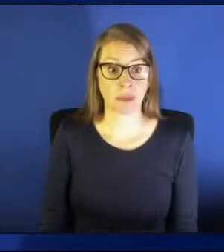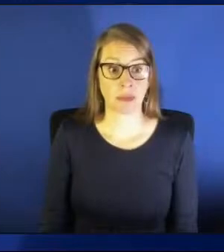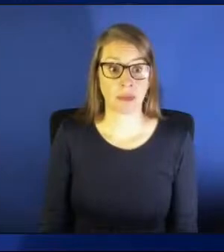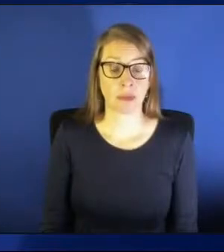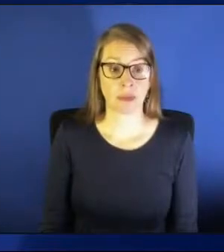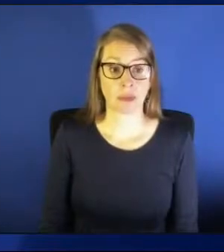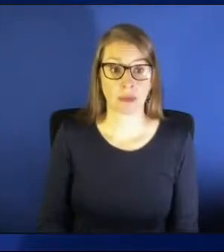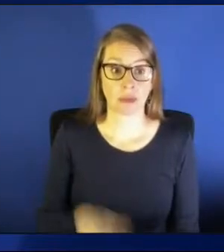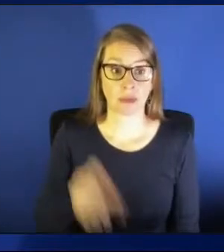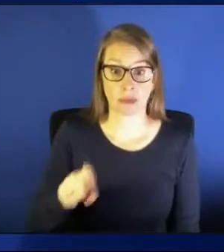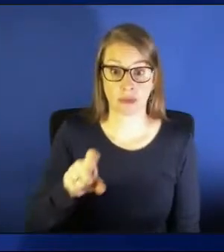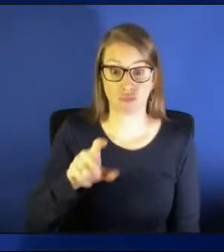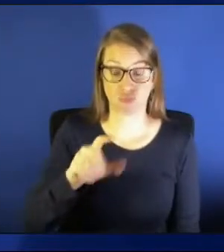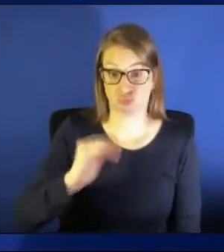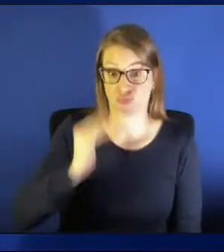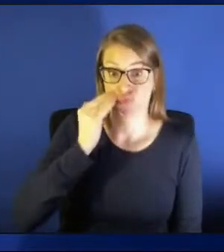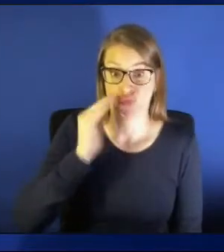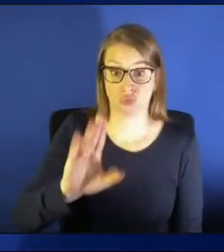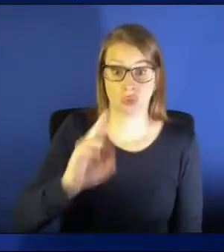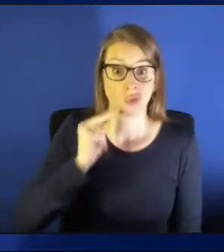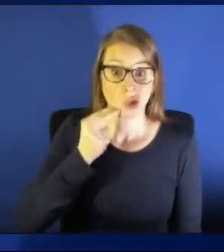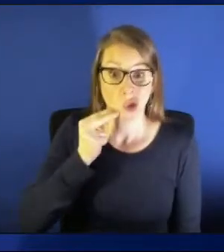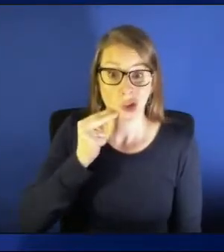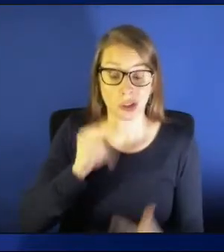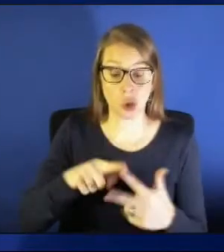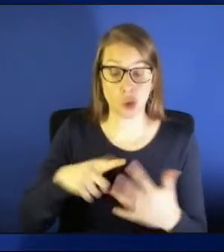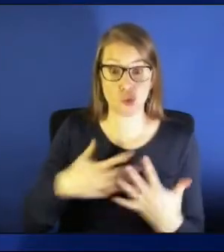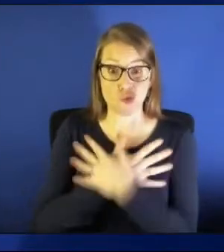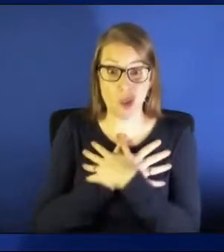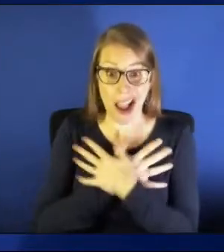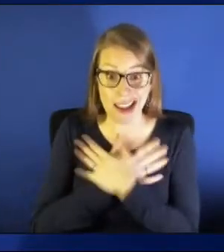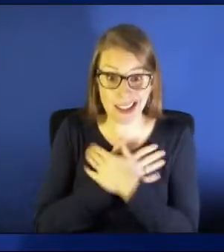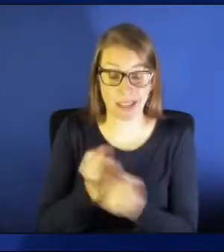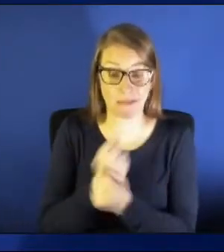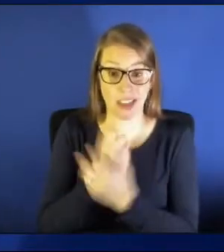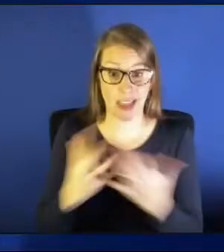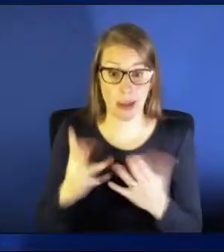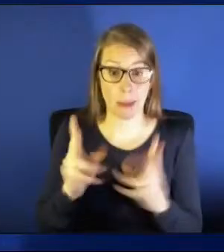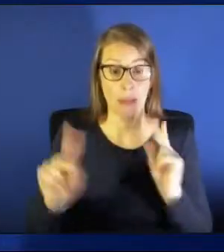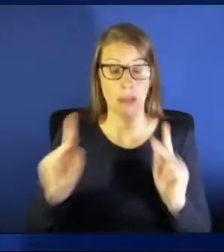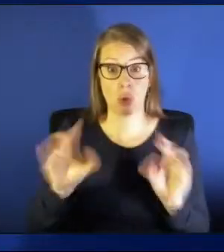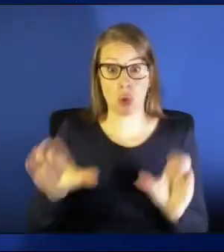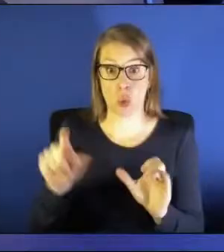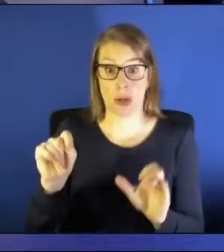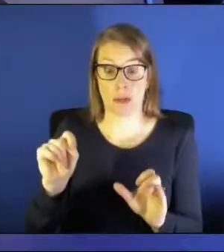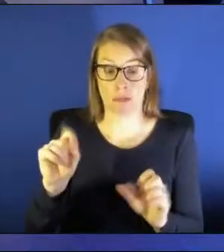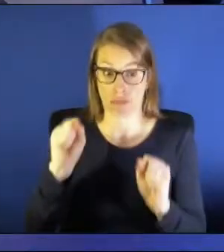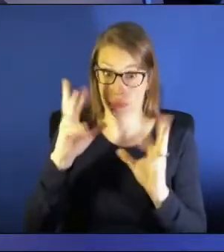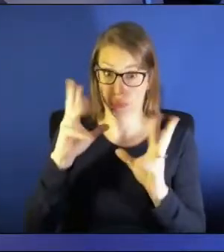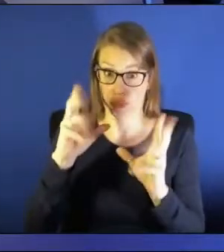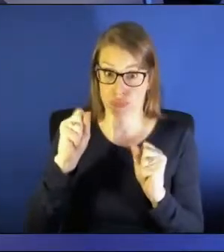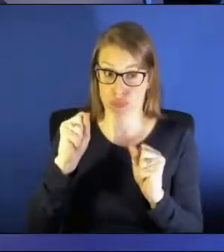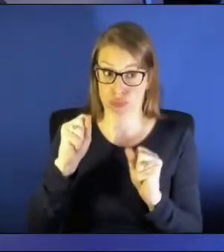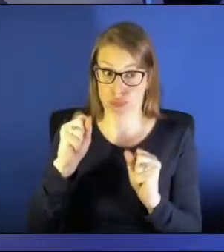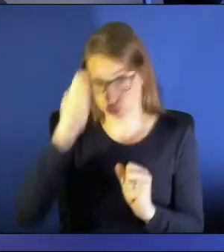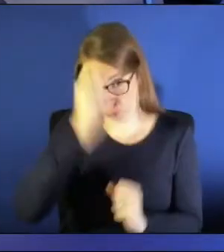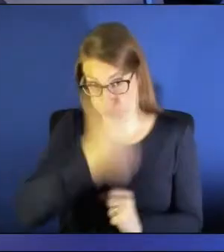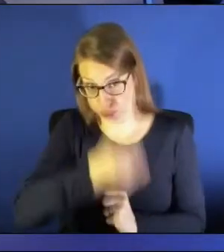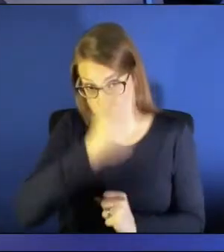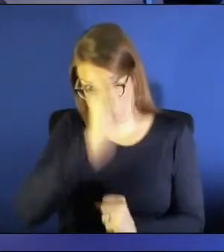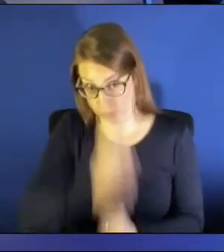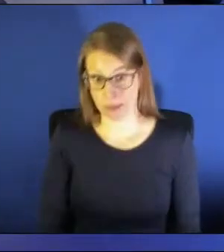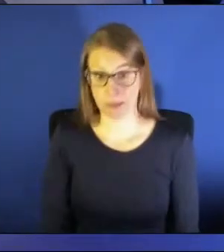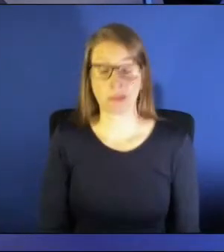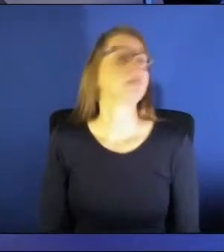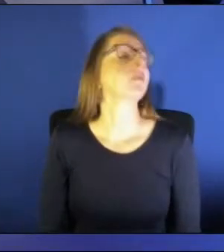your nutrition, your rest, and all those type of things. The people that do it are very extraordinary. So I take my hat off. Right? I mean, well, let's